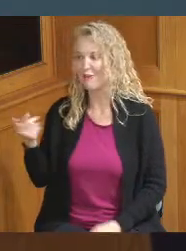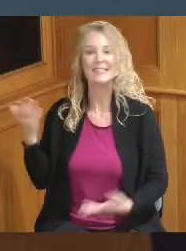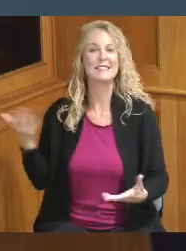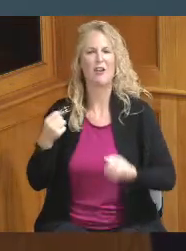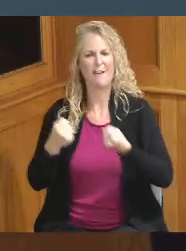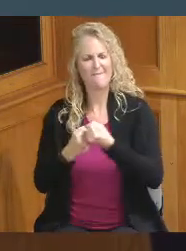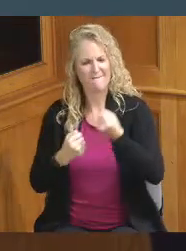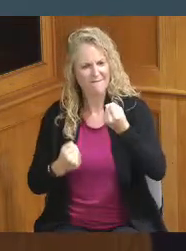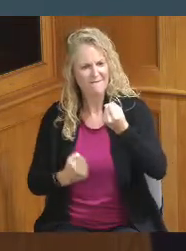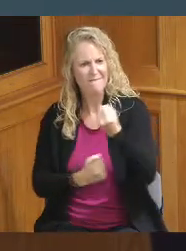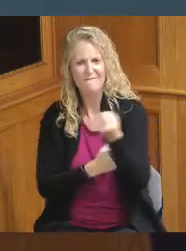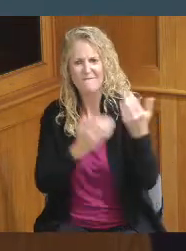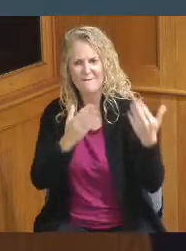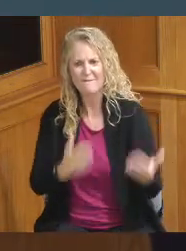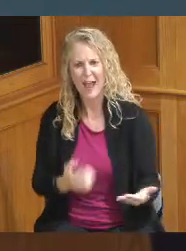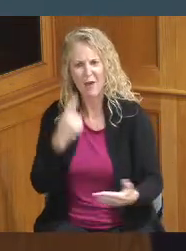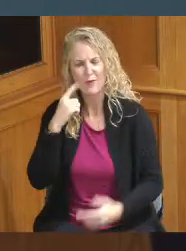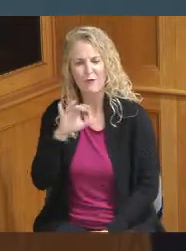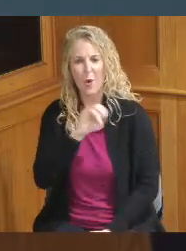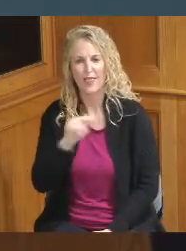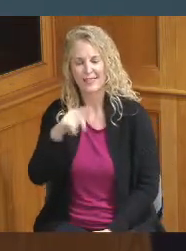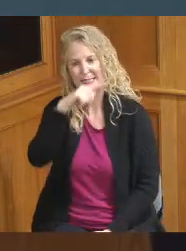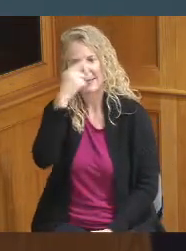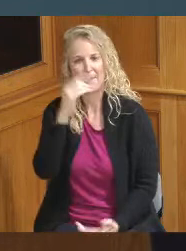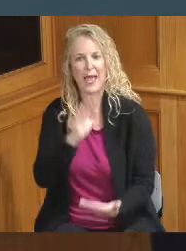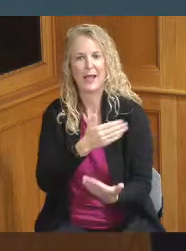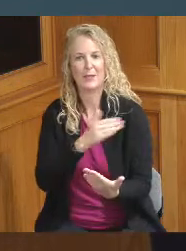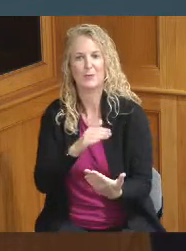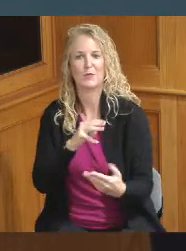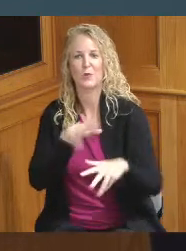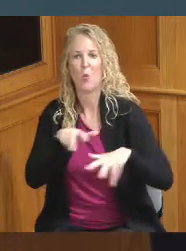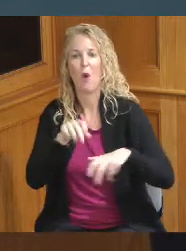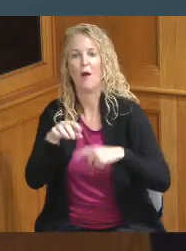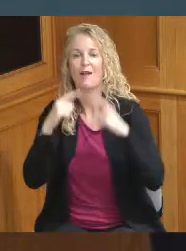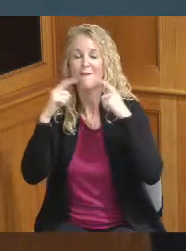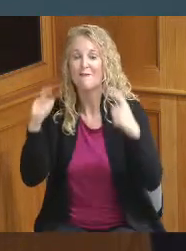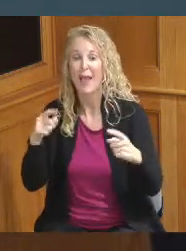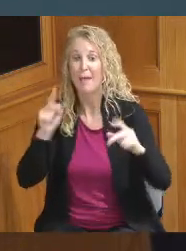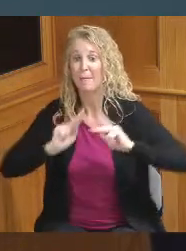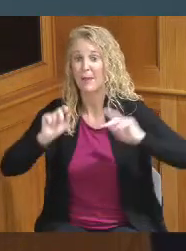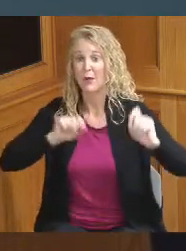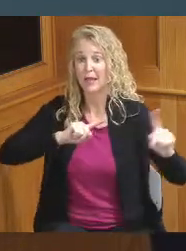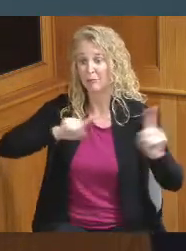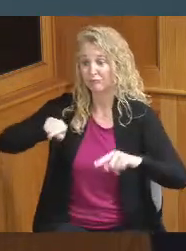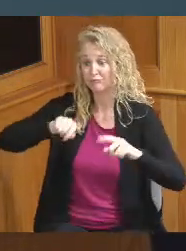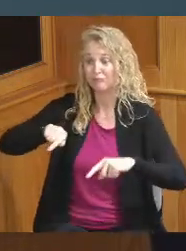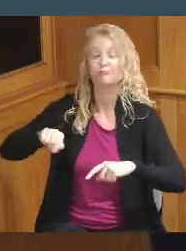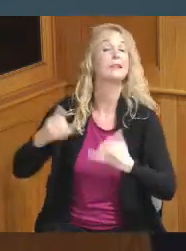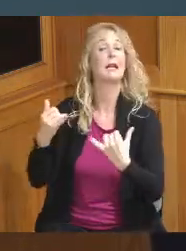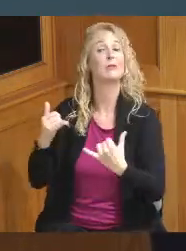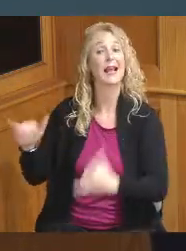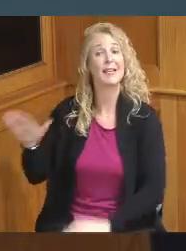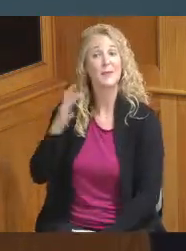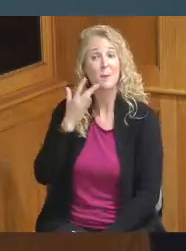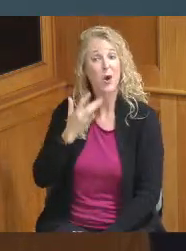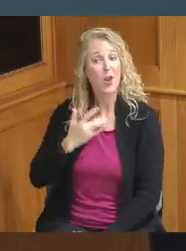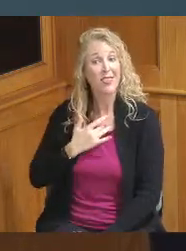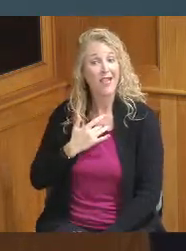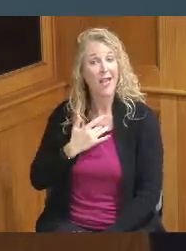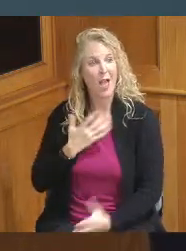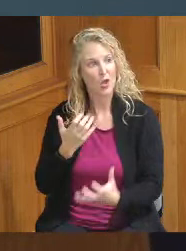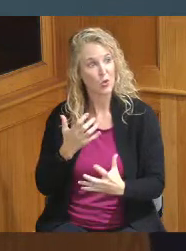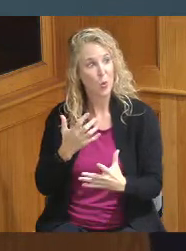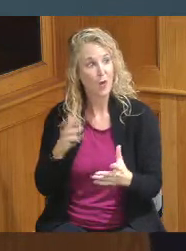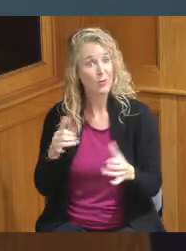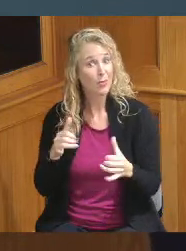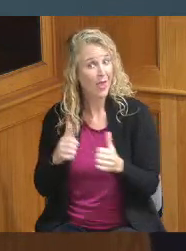founding inductee of the Cincinnati Black Music Walk of Fame. And people could go down there on his birthday, and y'all want to play with Bootsy, right? Go on